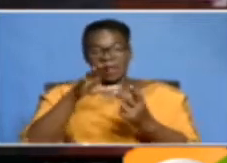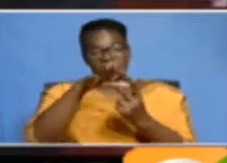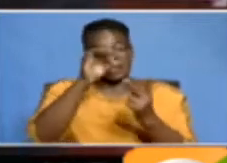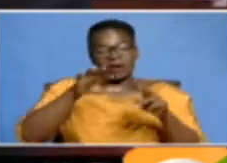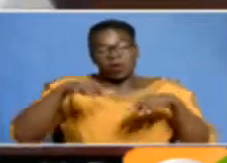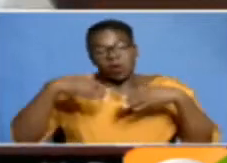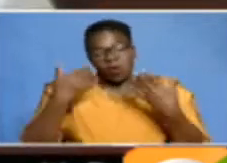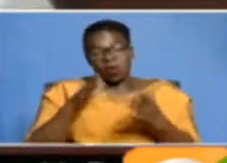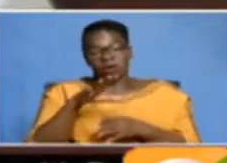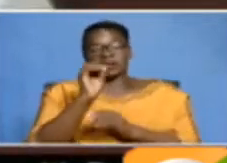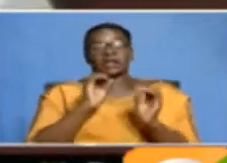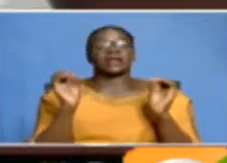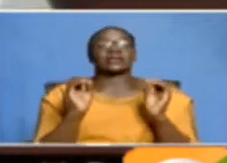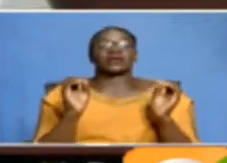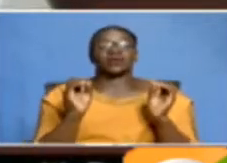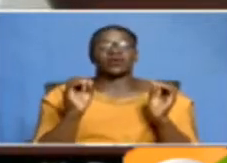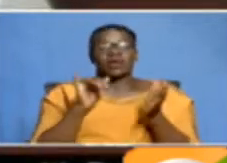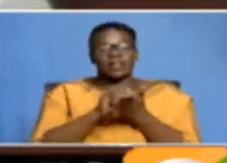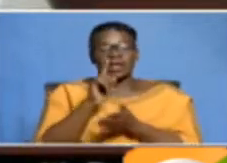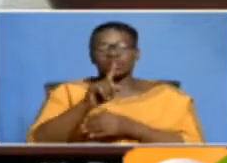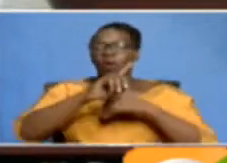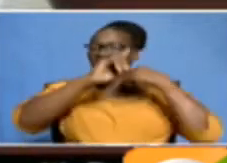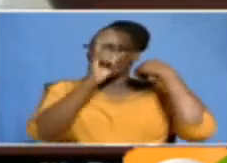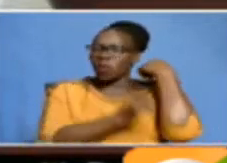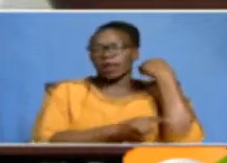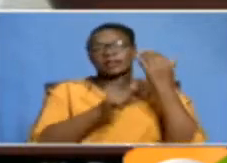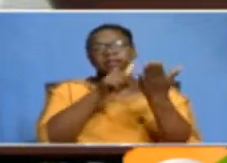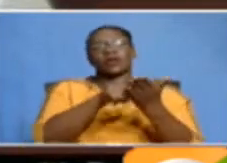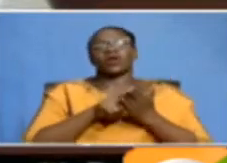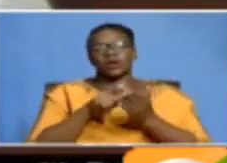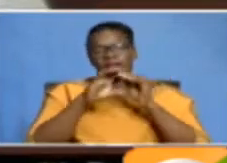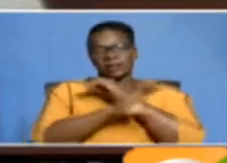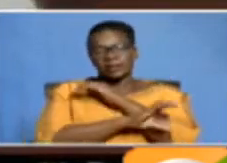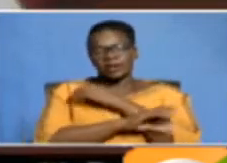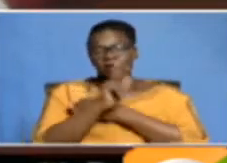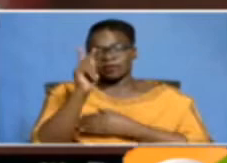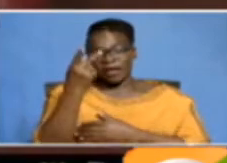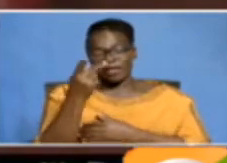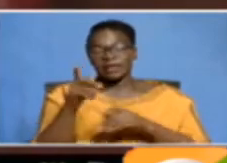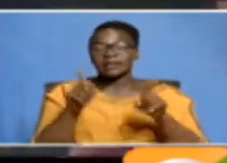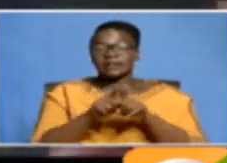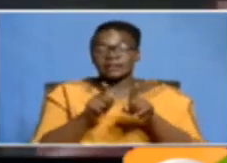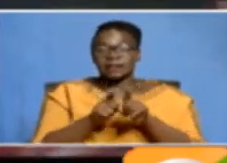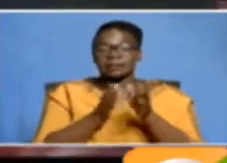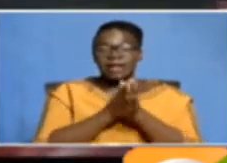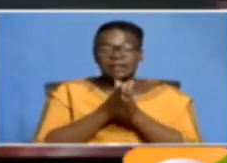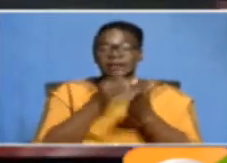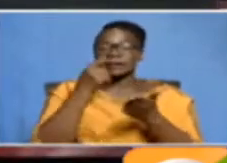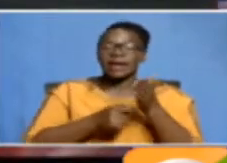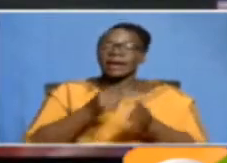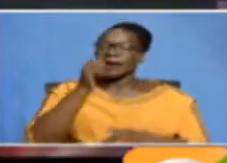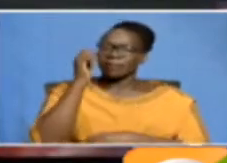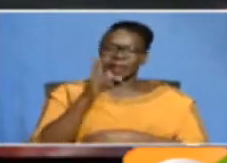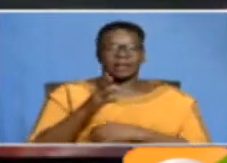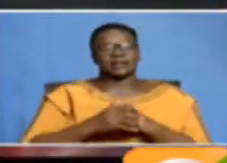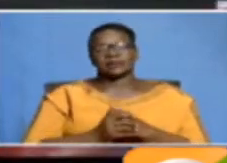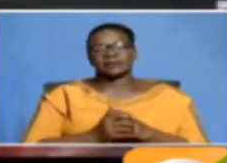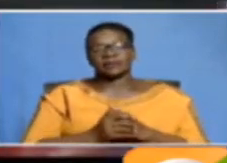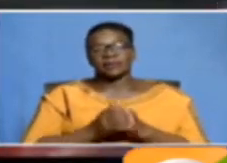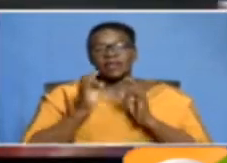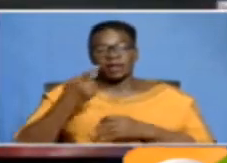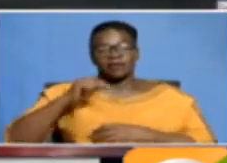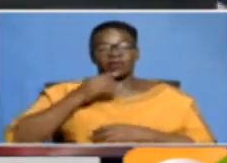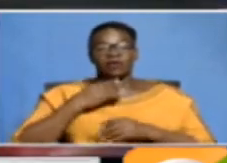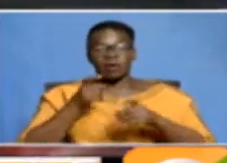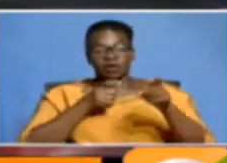it. In fact, this is one of the worst mortgages in this country, apart from the interest rate. If we were to vary our salaries,